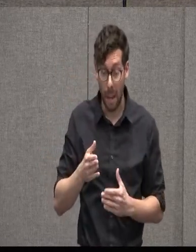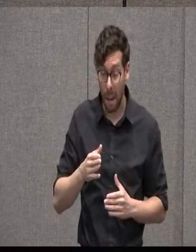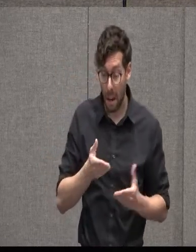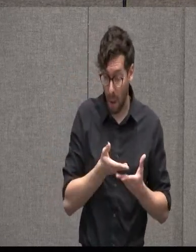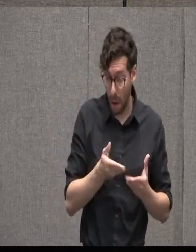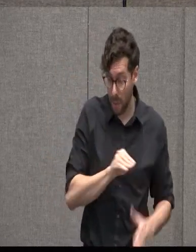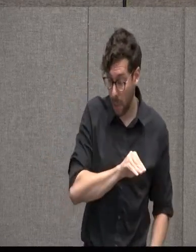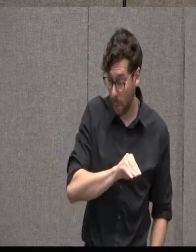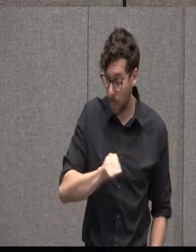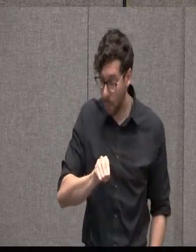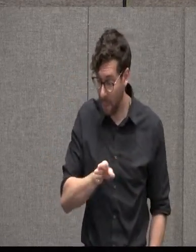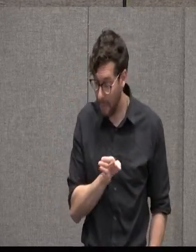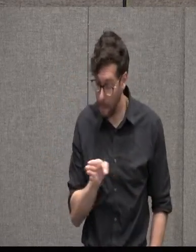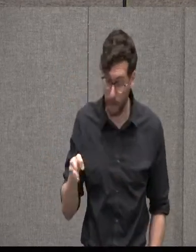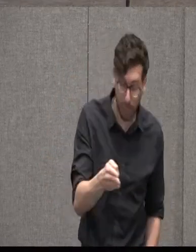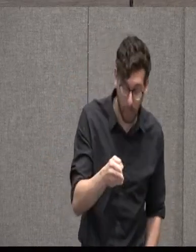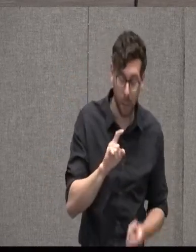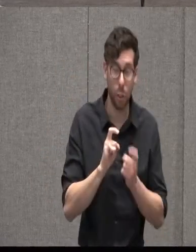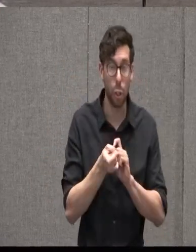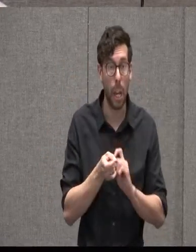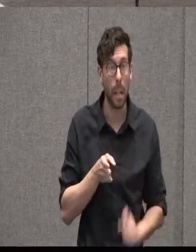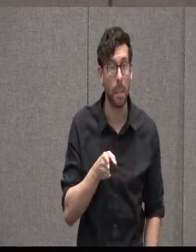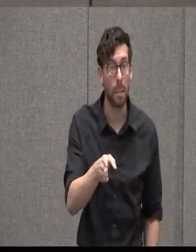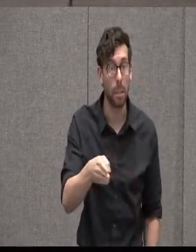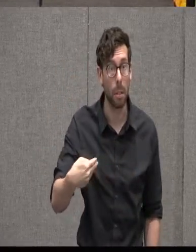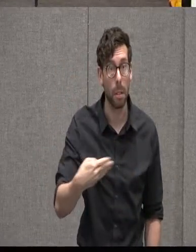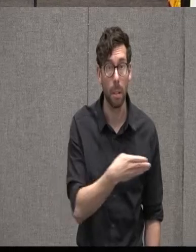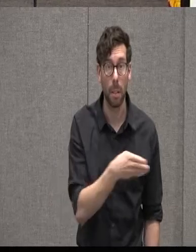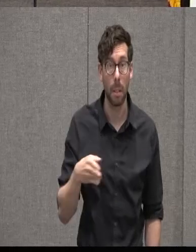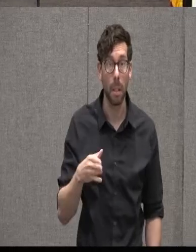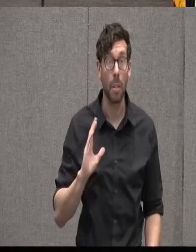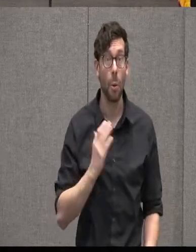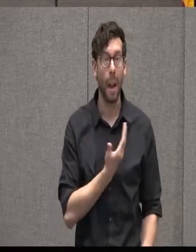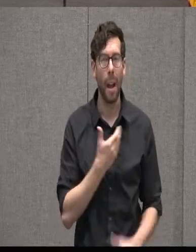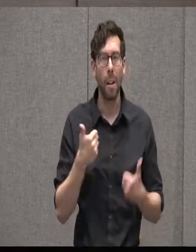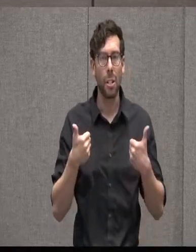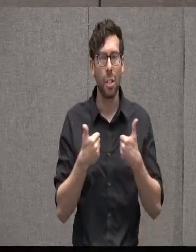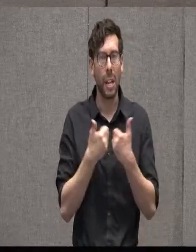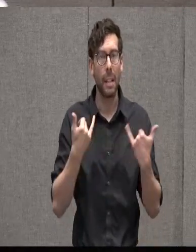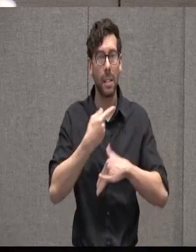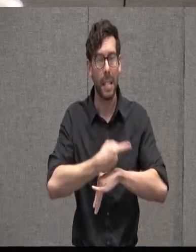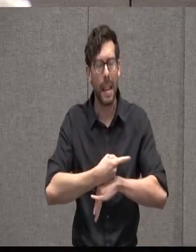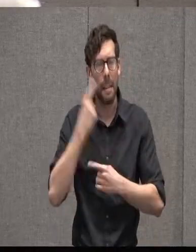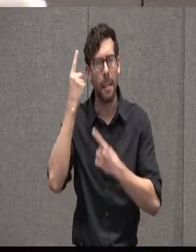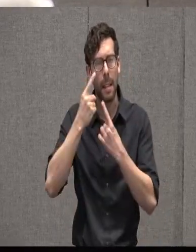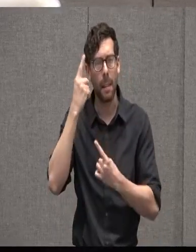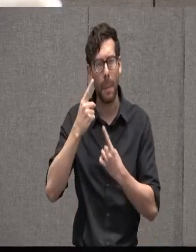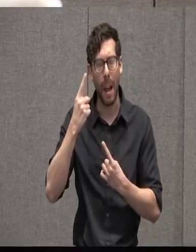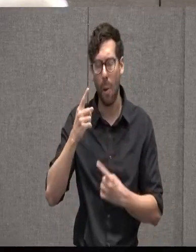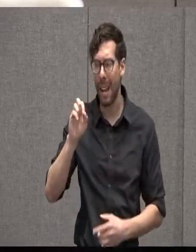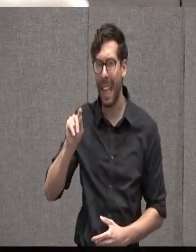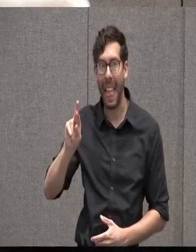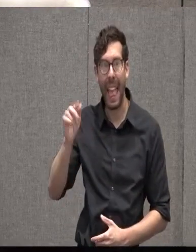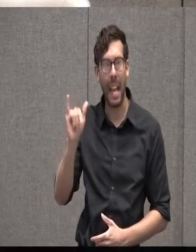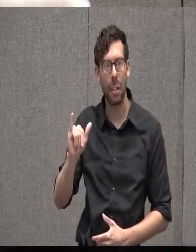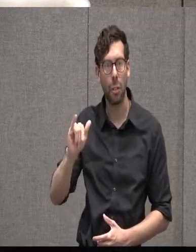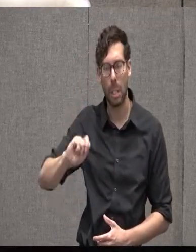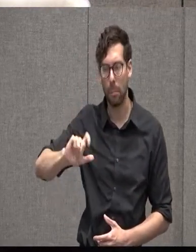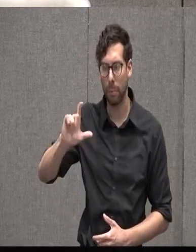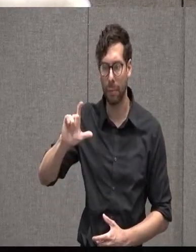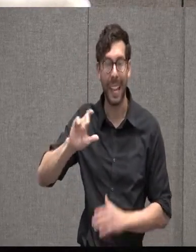it hits one of the cars, it rolls one of the cans. Maybe as you're doing this, you're going to hear some